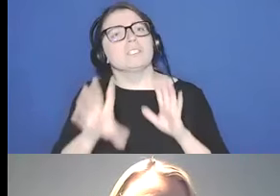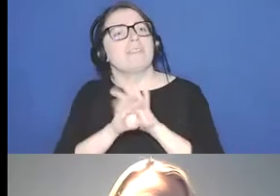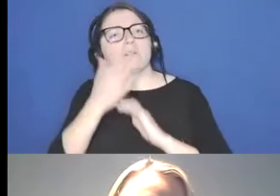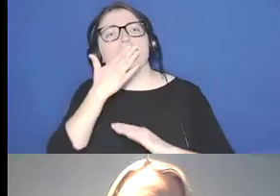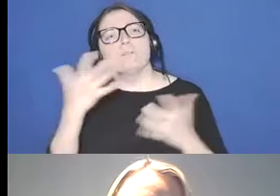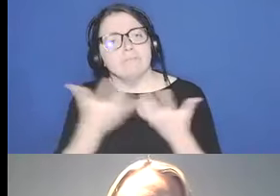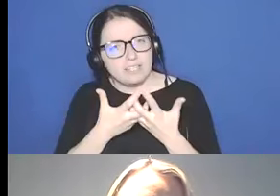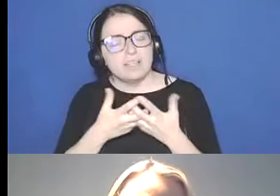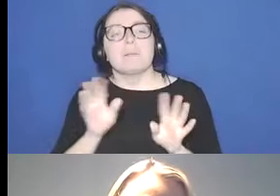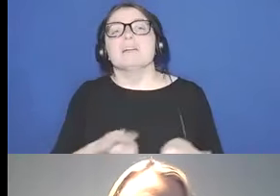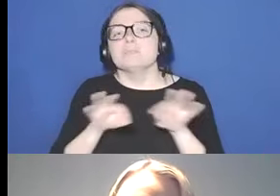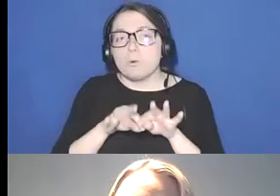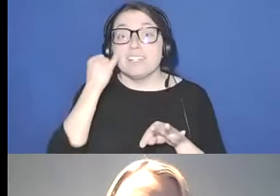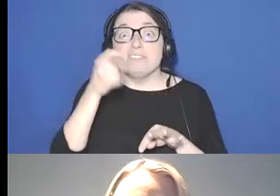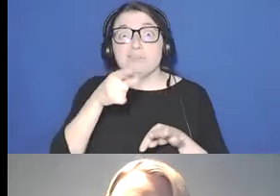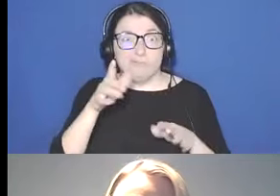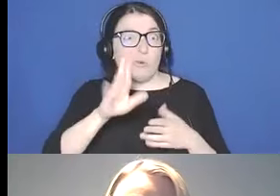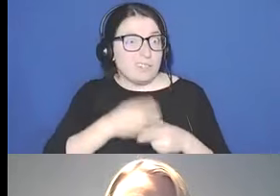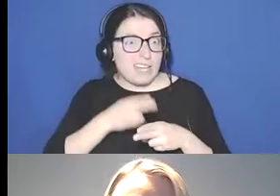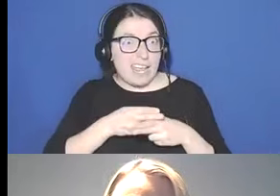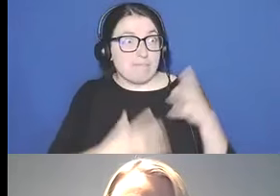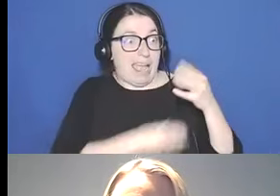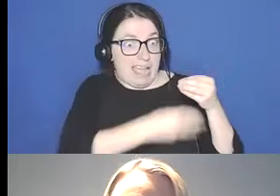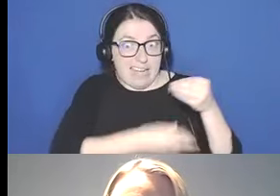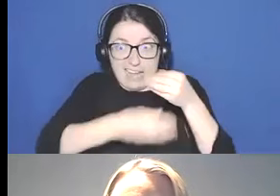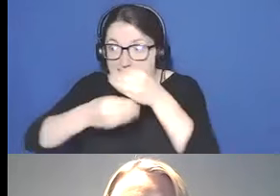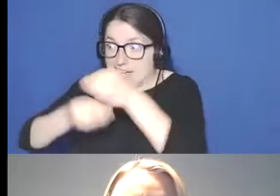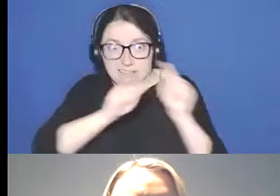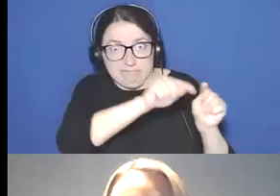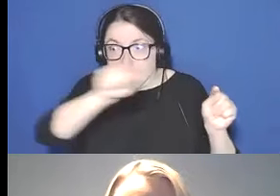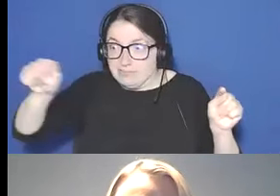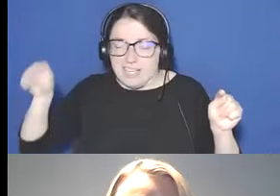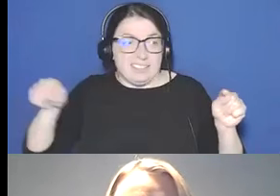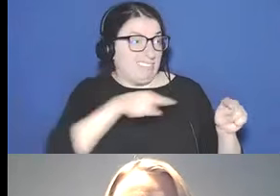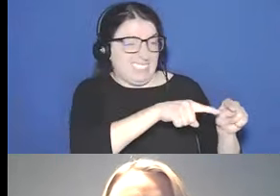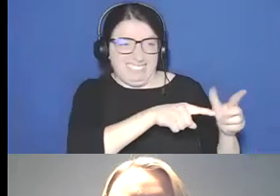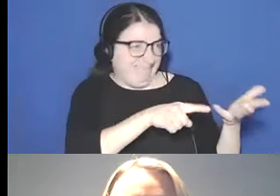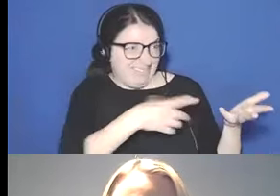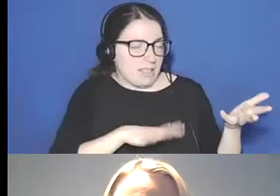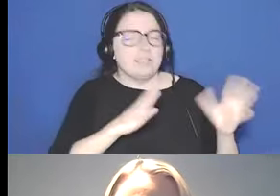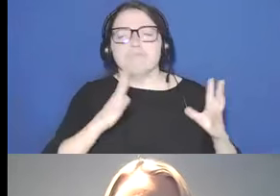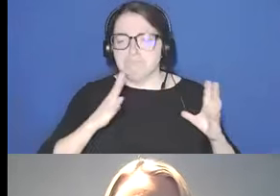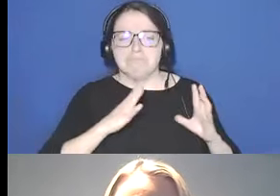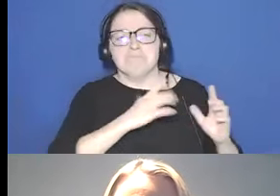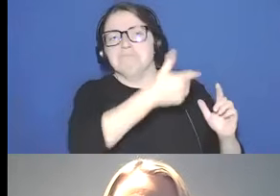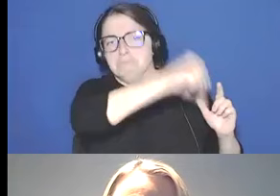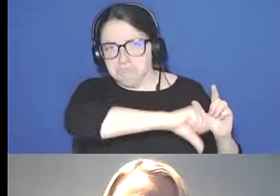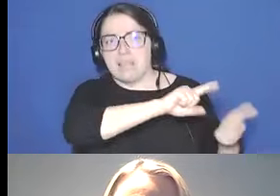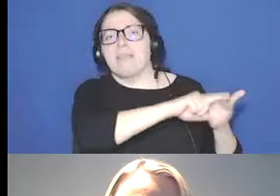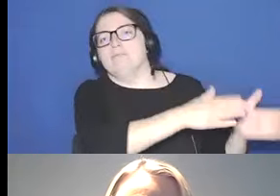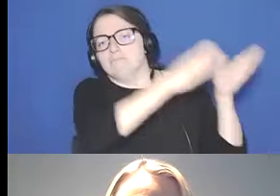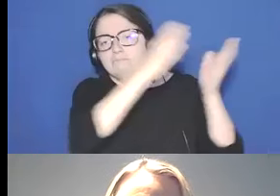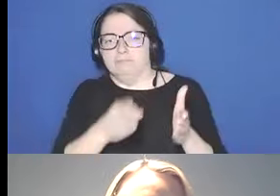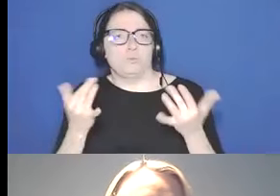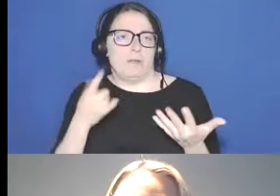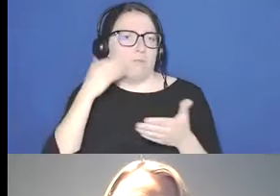And so you can decline that if you just don't feel like it's going to be a good fit, and wait for the next one and see if you feel like that's going to be a better fit for